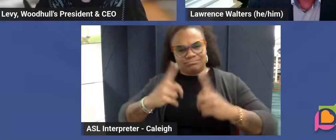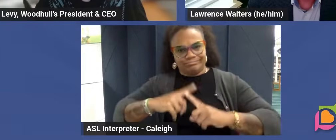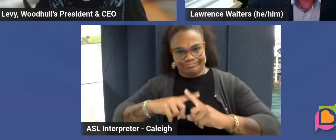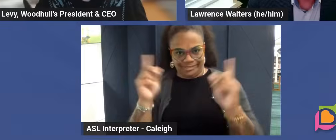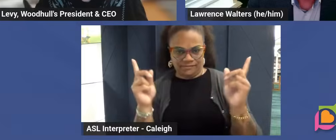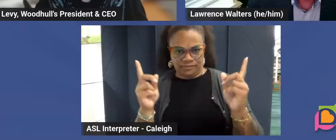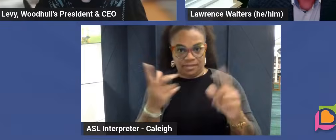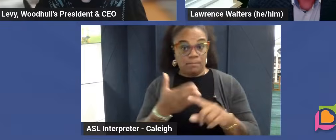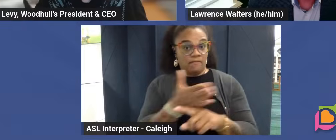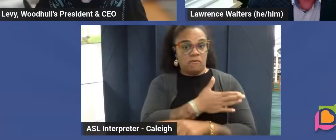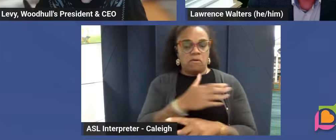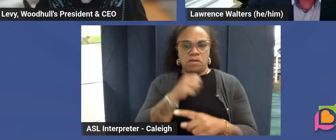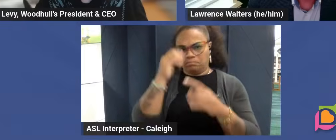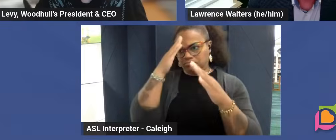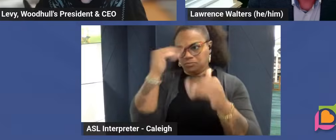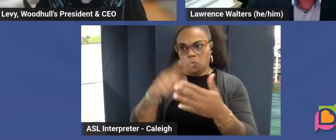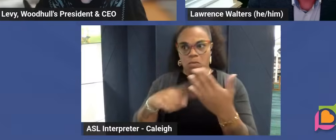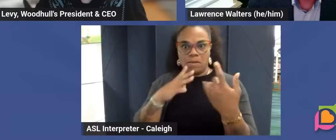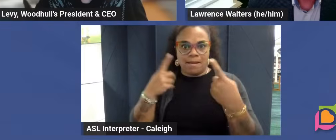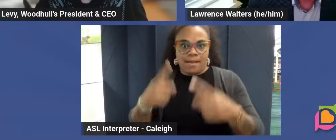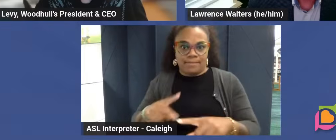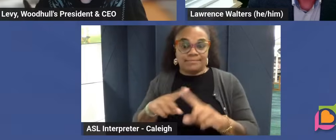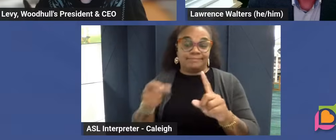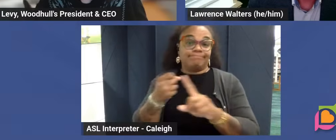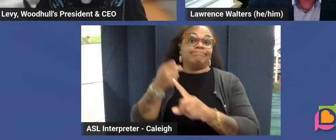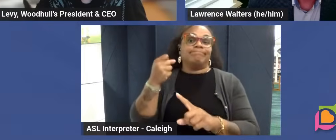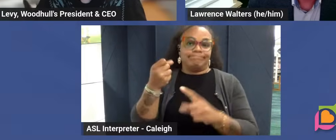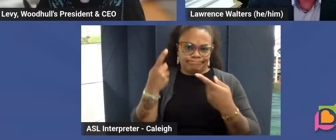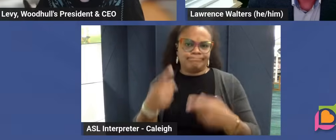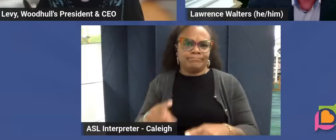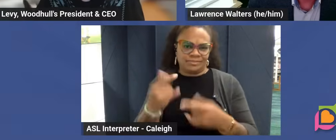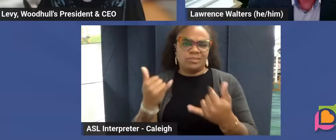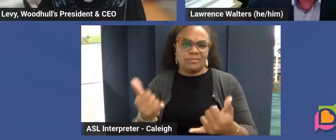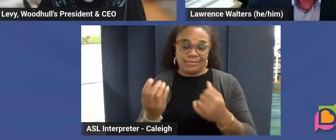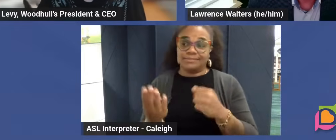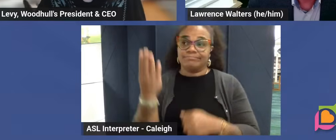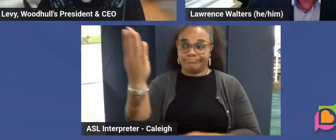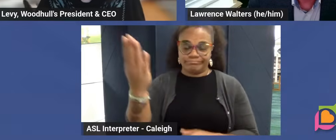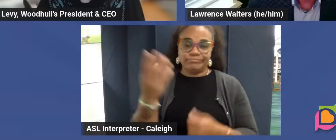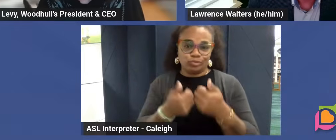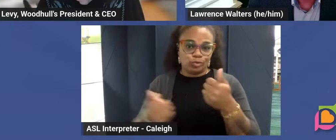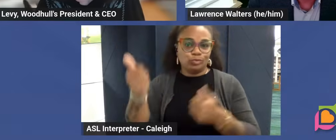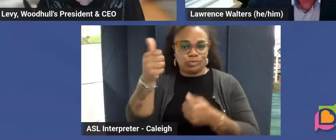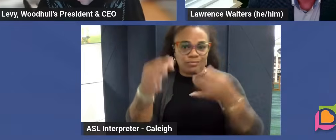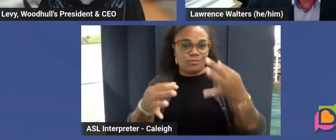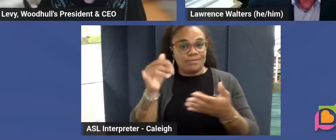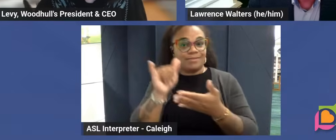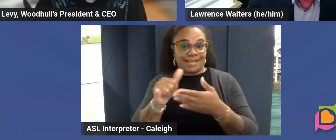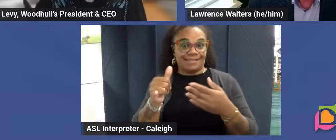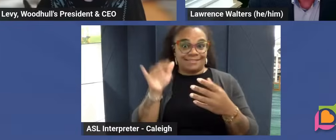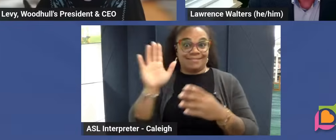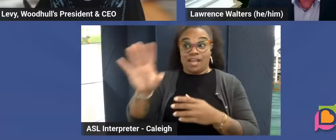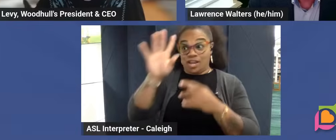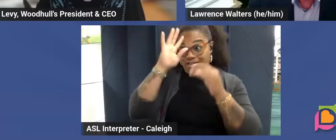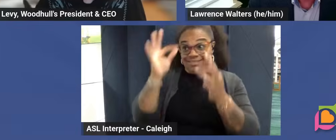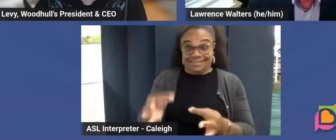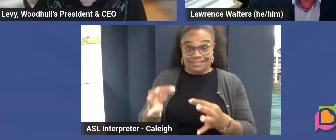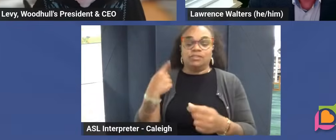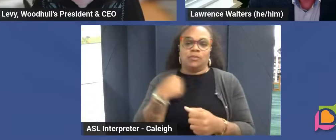happen. But that's how it made its way ultimately to the Supreme Court. And that's the decision that we're here to talk about today.